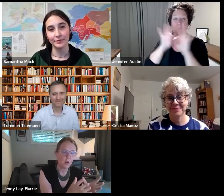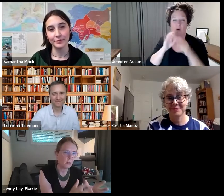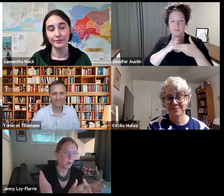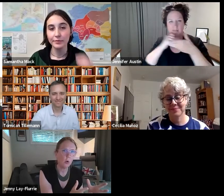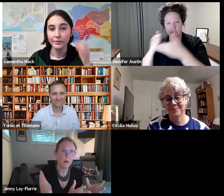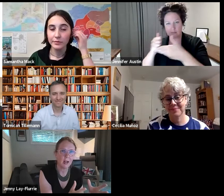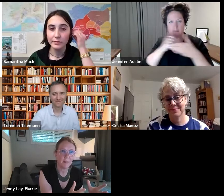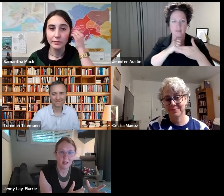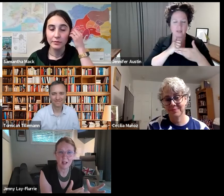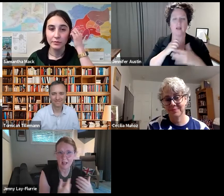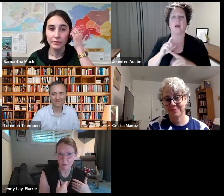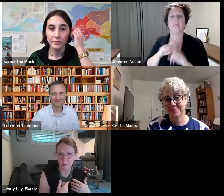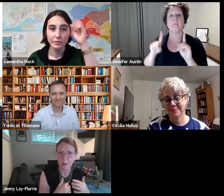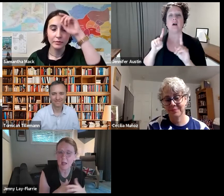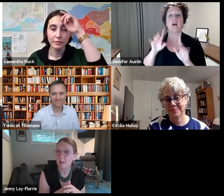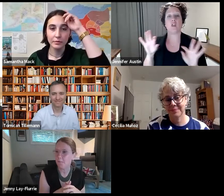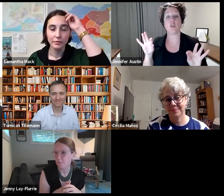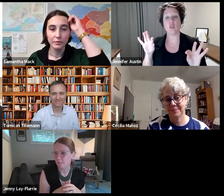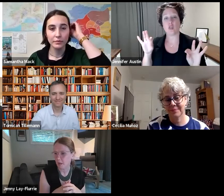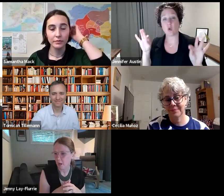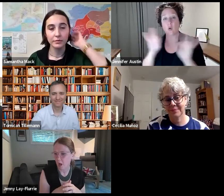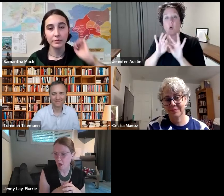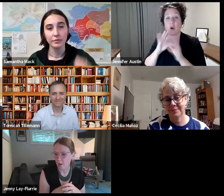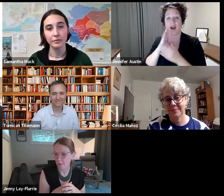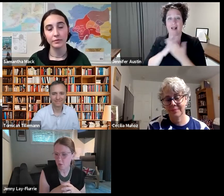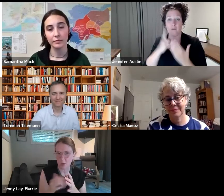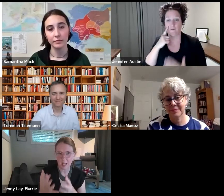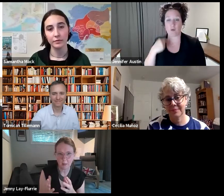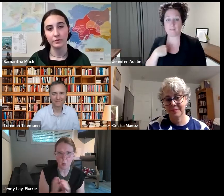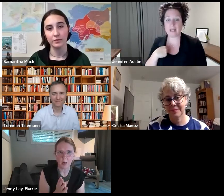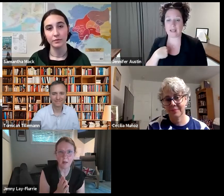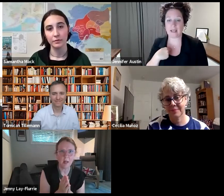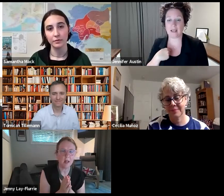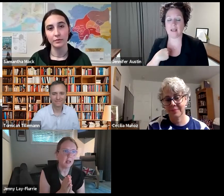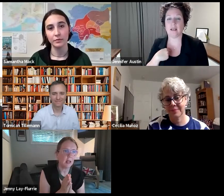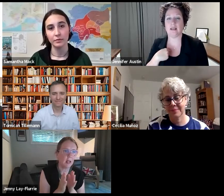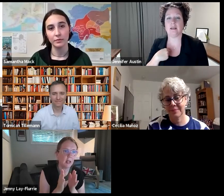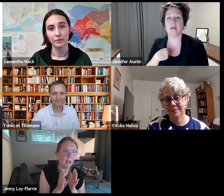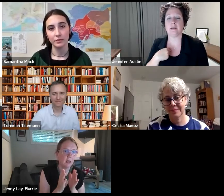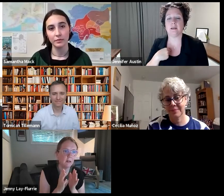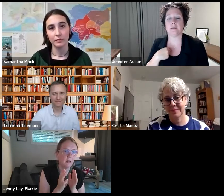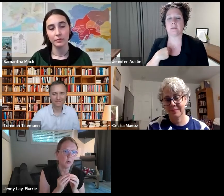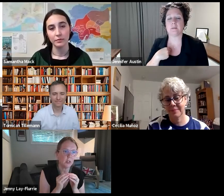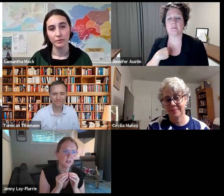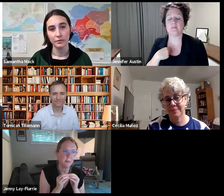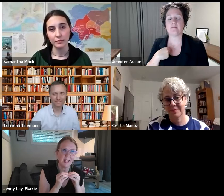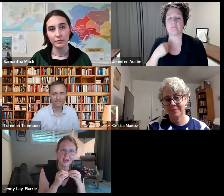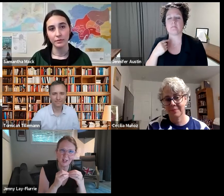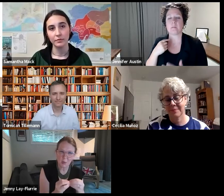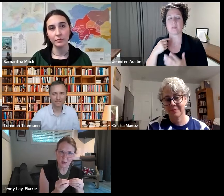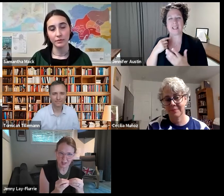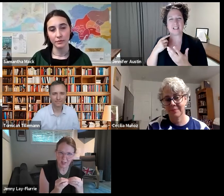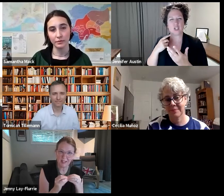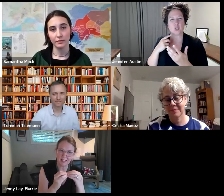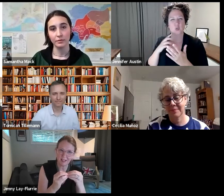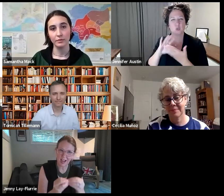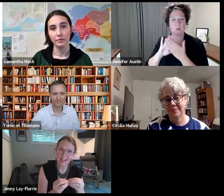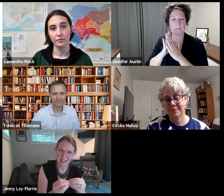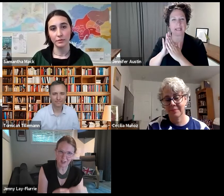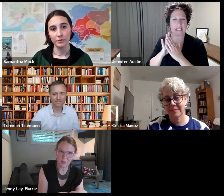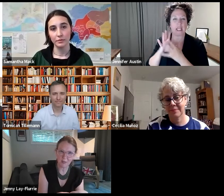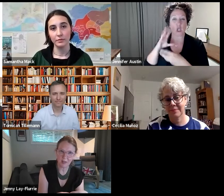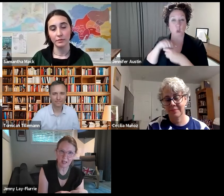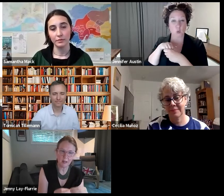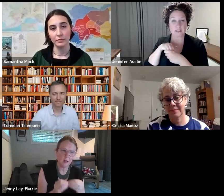the one core element, at least for me, which is your last point, is in order to be inclusive and